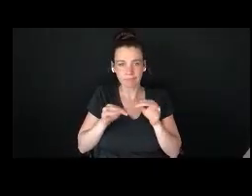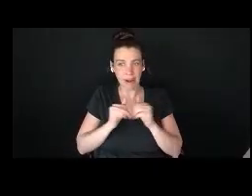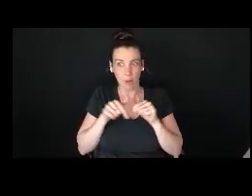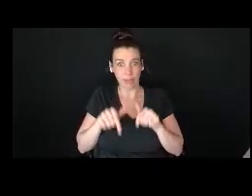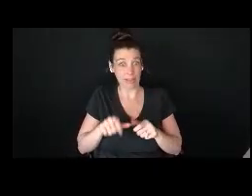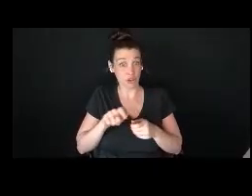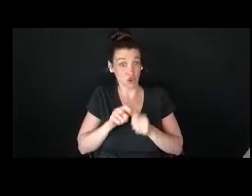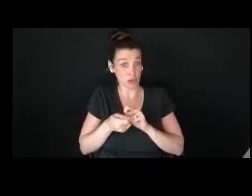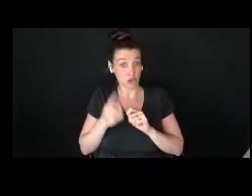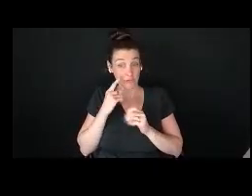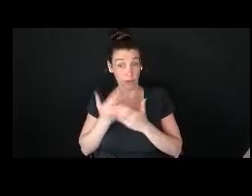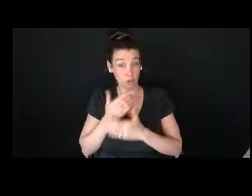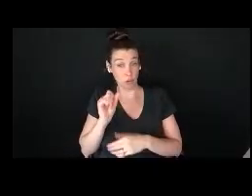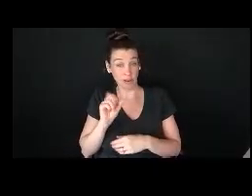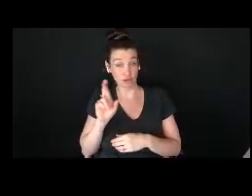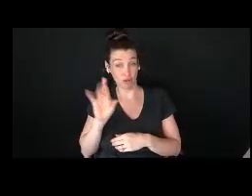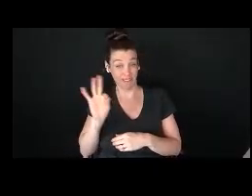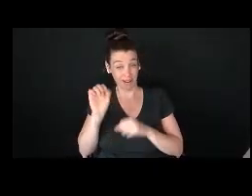SRF can influence